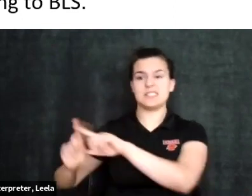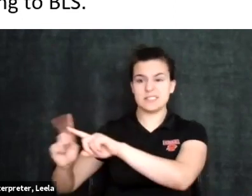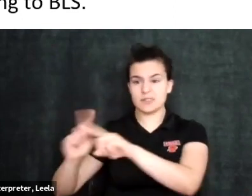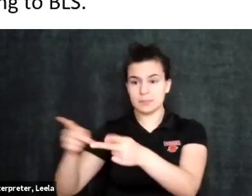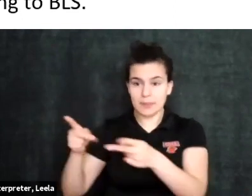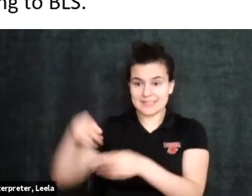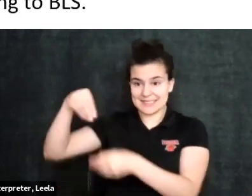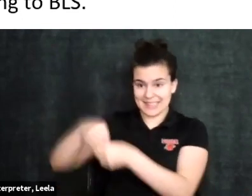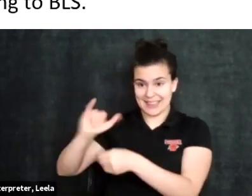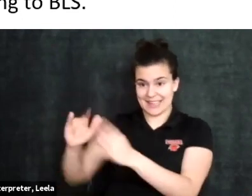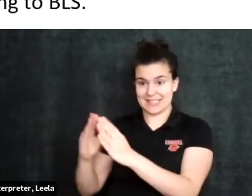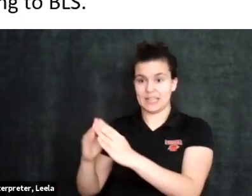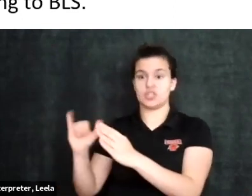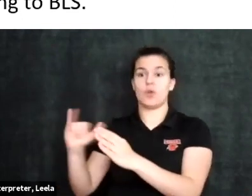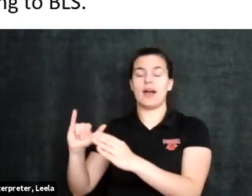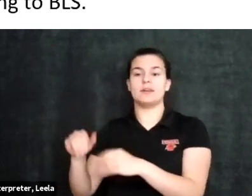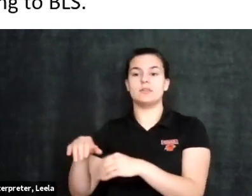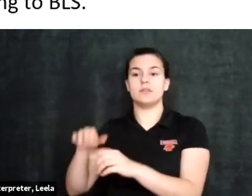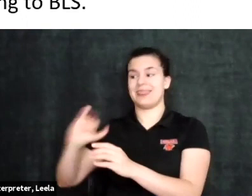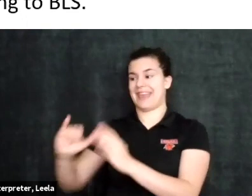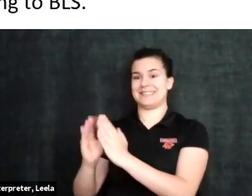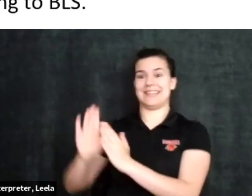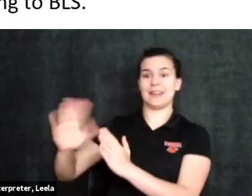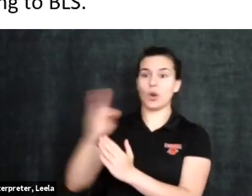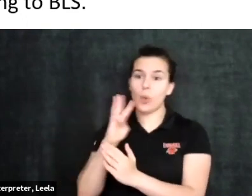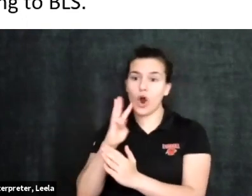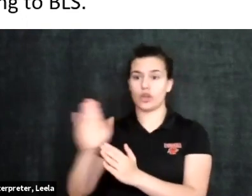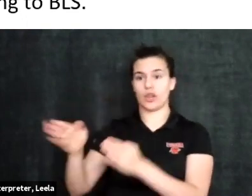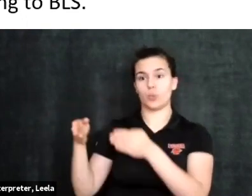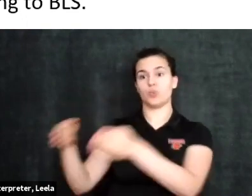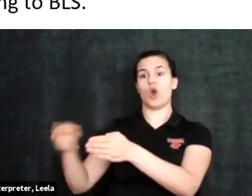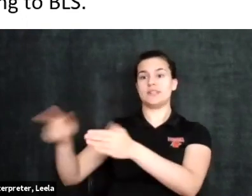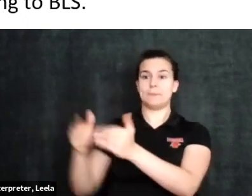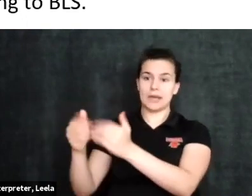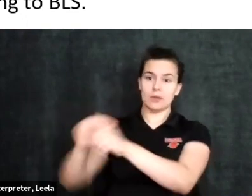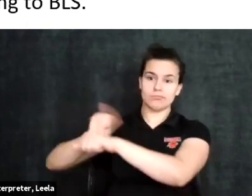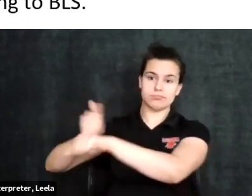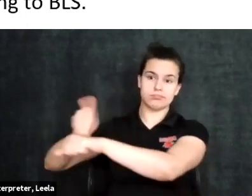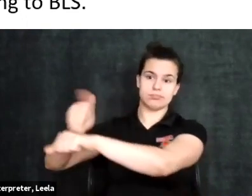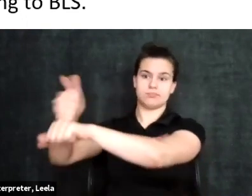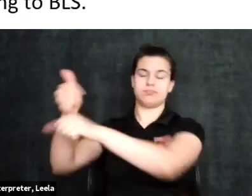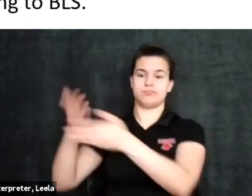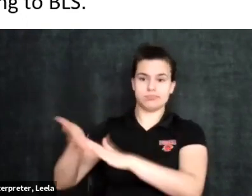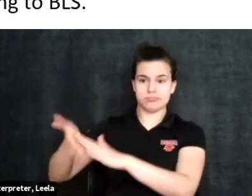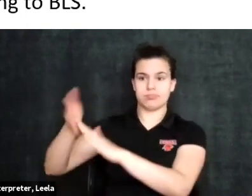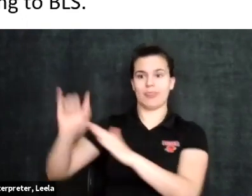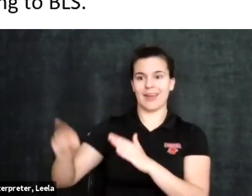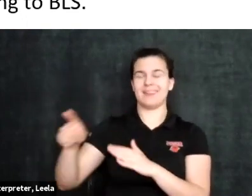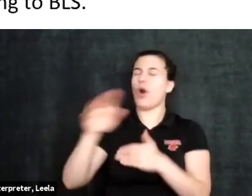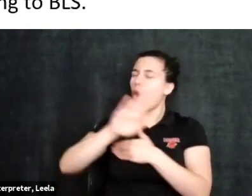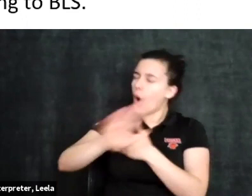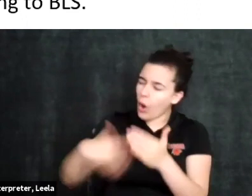provide you with your water and sewer and roadways, etc. And all major corporations need some civil and environmental engineers for